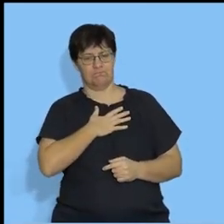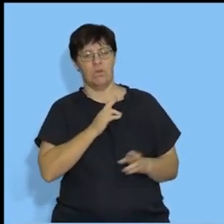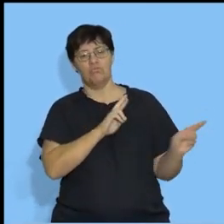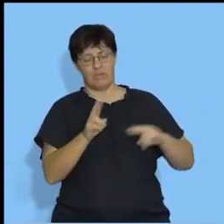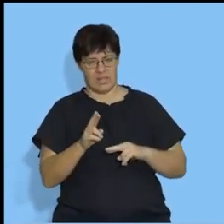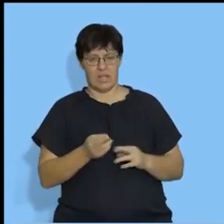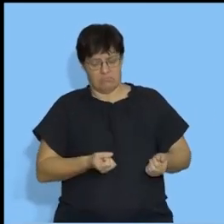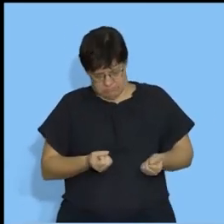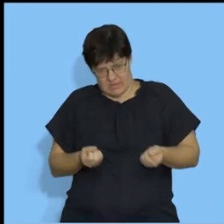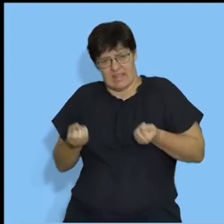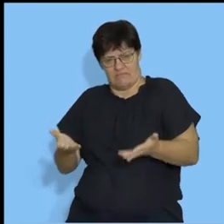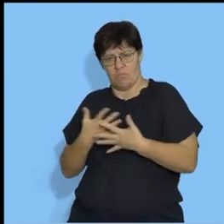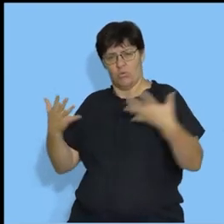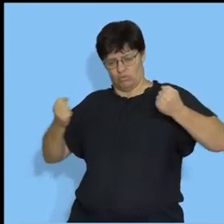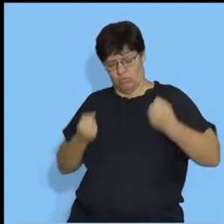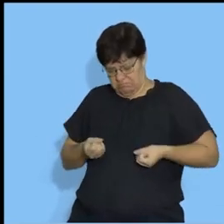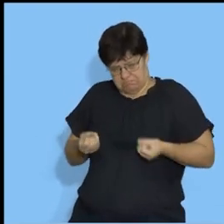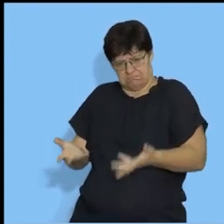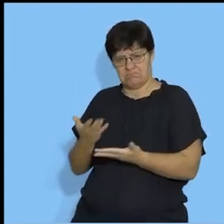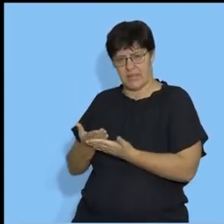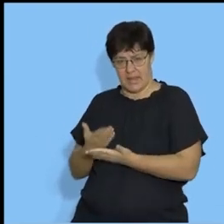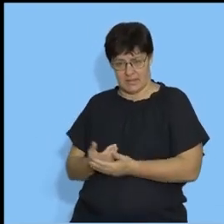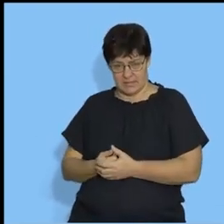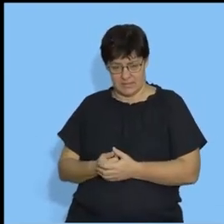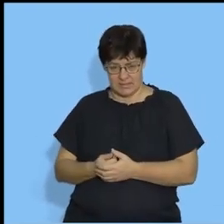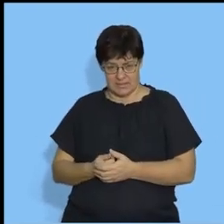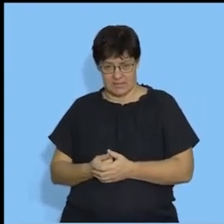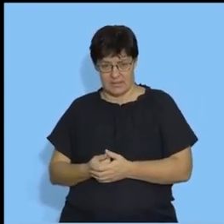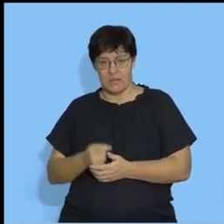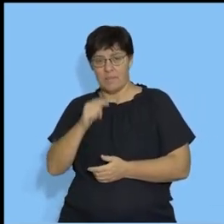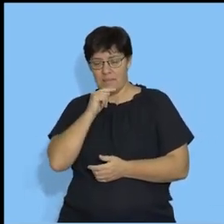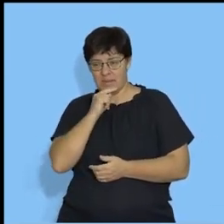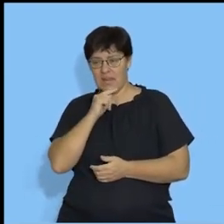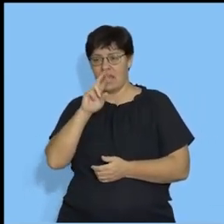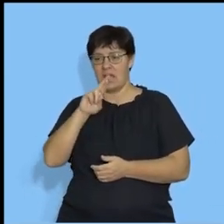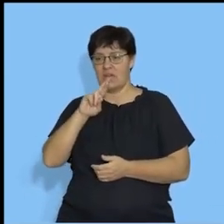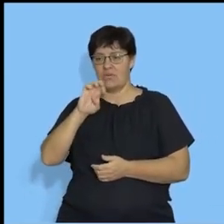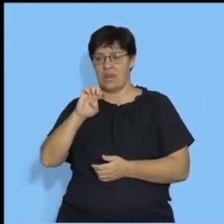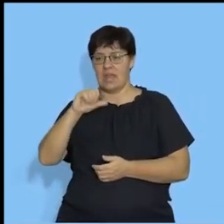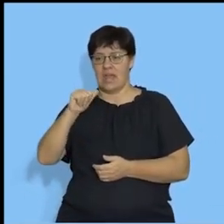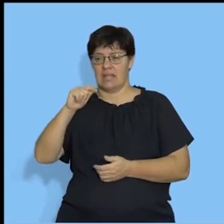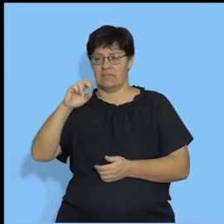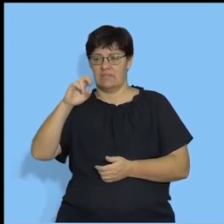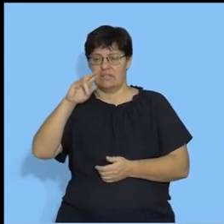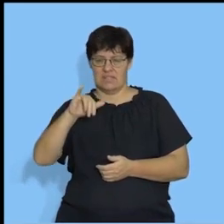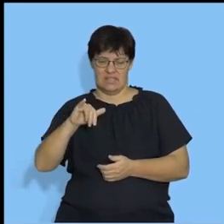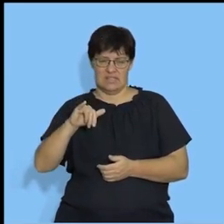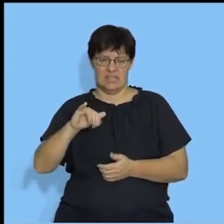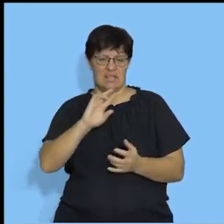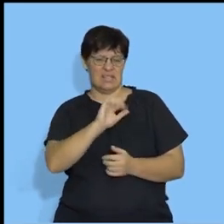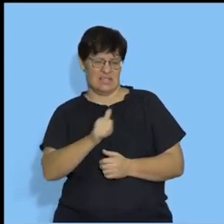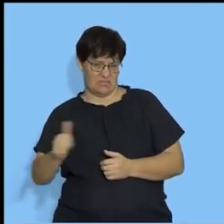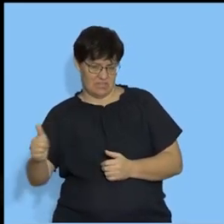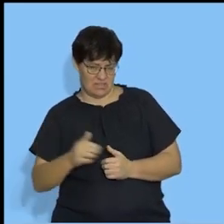electrons, okay? Now this list, we call it the reactivity series, which is not entirely new to us. So we can write half